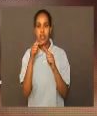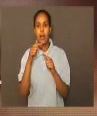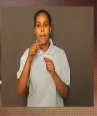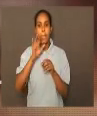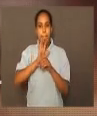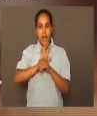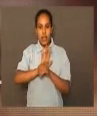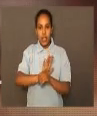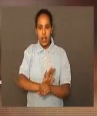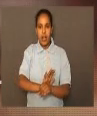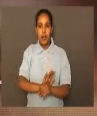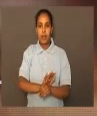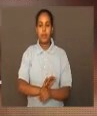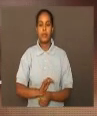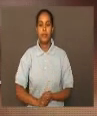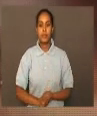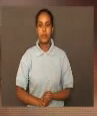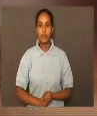partial pressure.